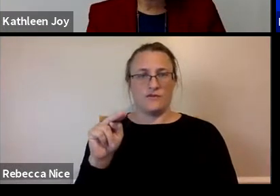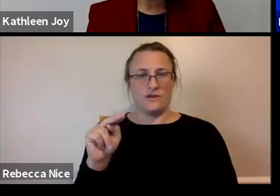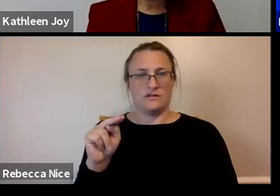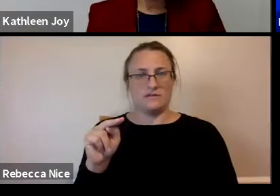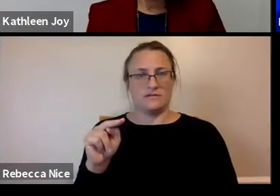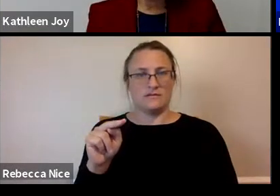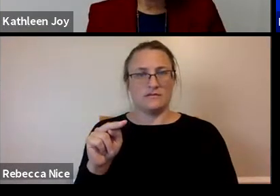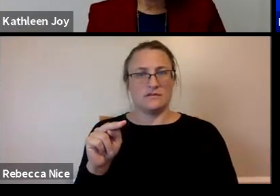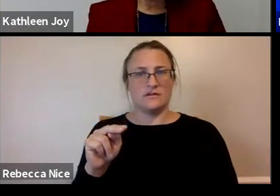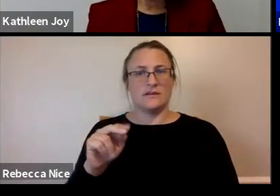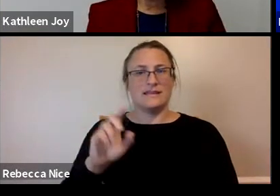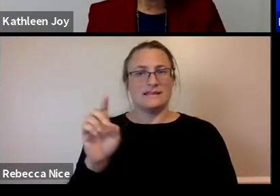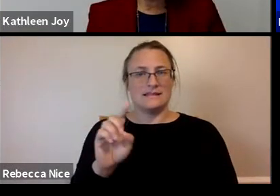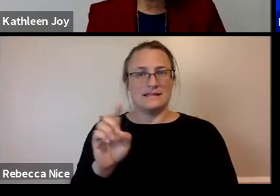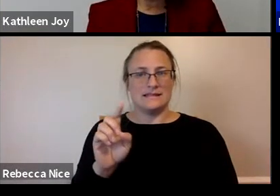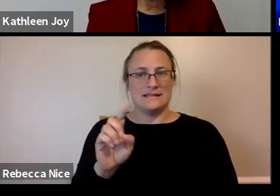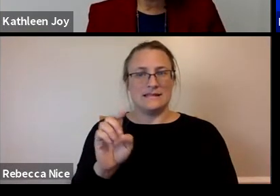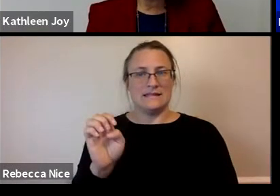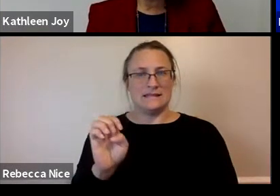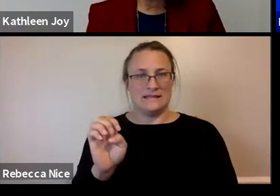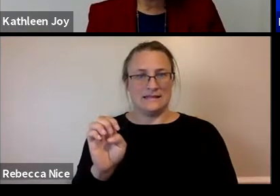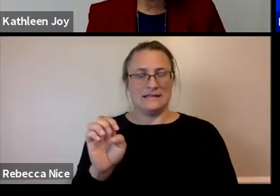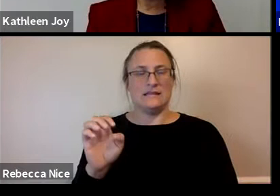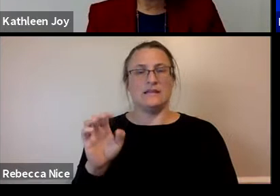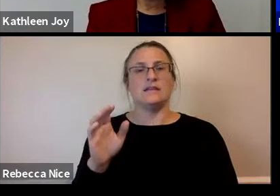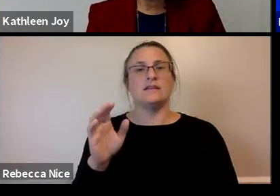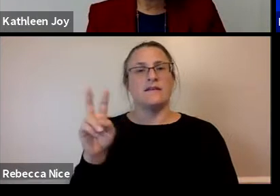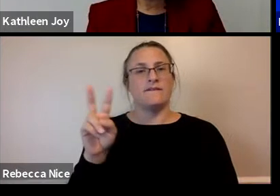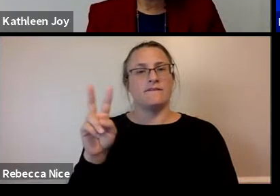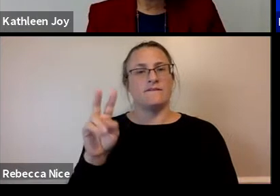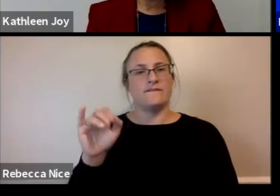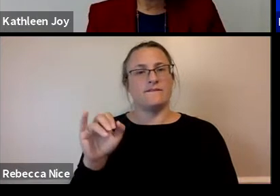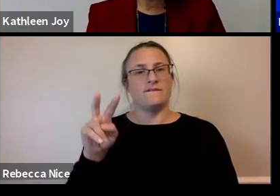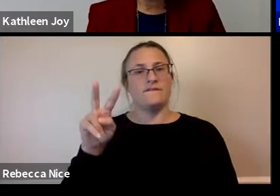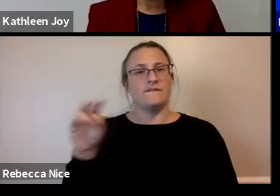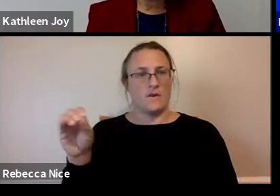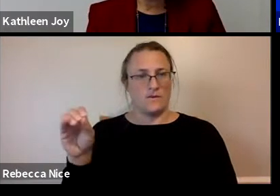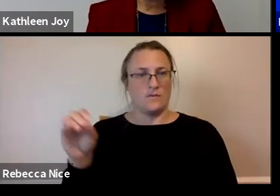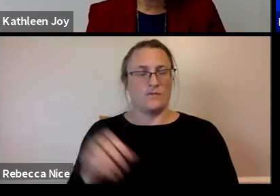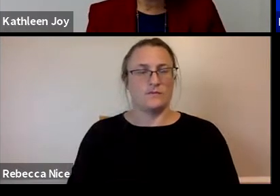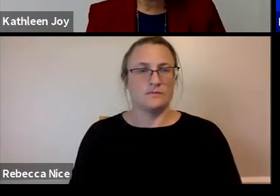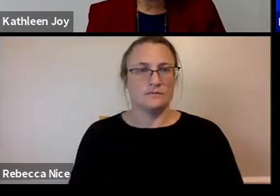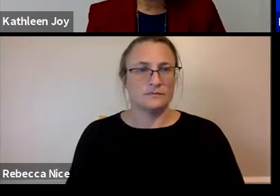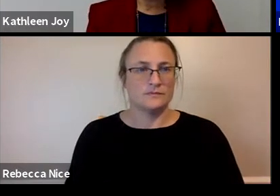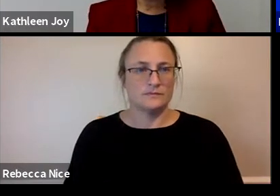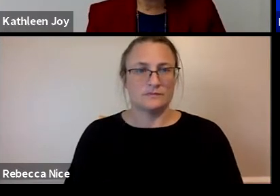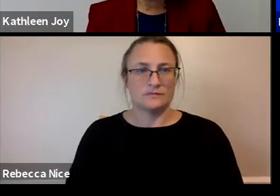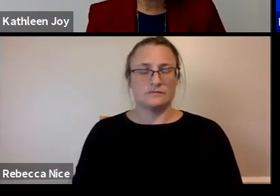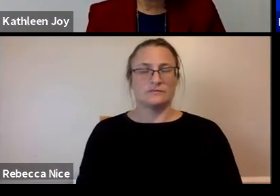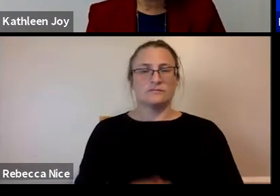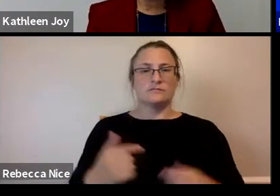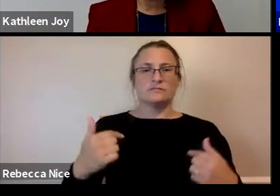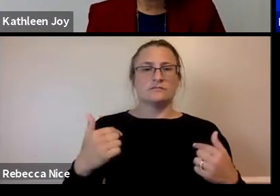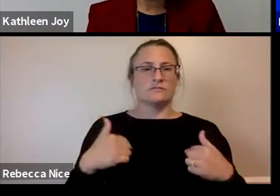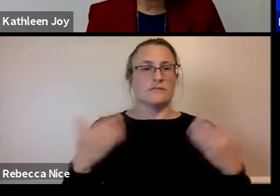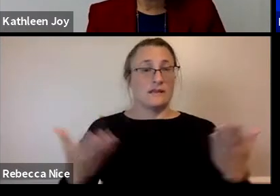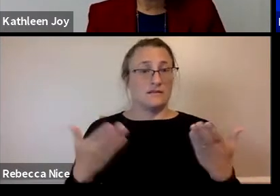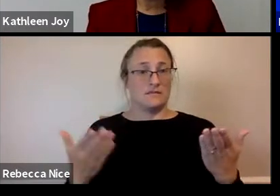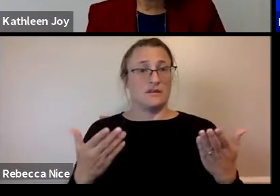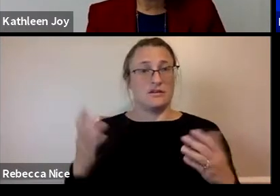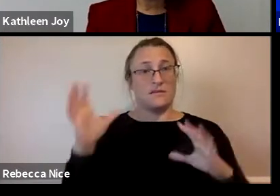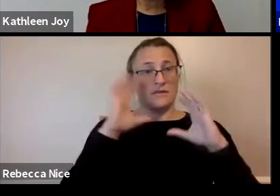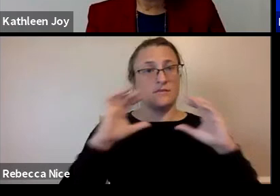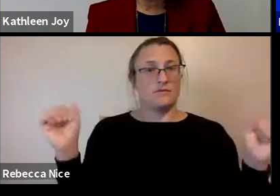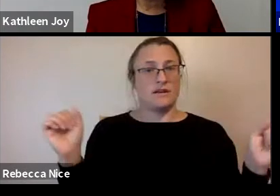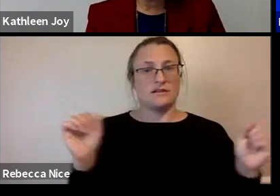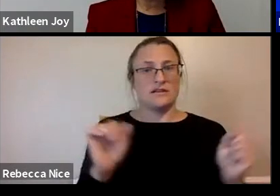Sharon, D as in Darren, E, V as in Victor, I, V as in Victor, O. And I'm the president of